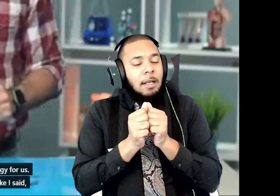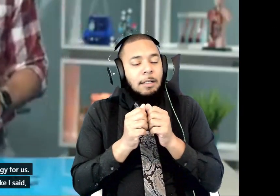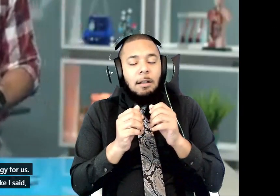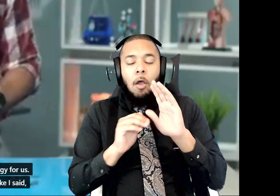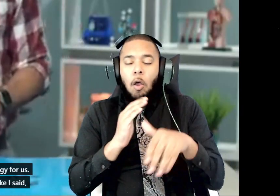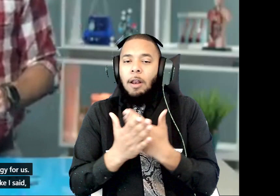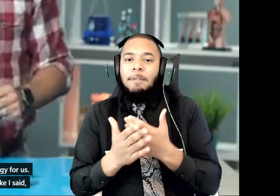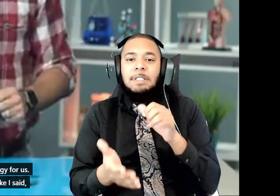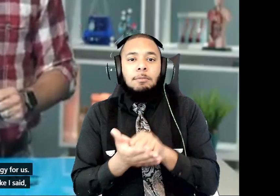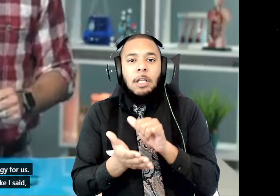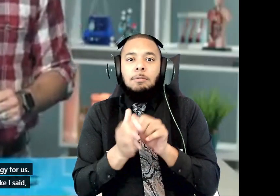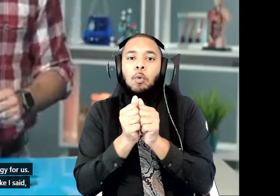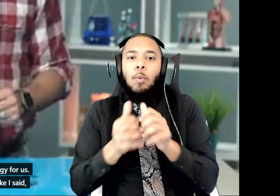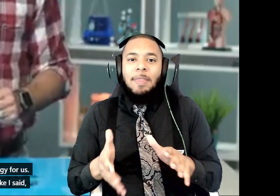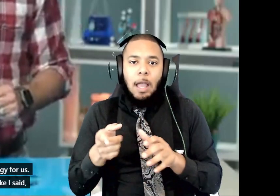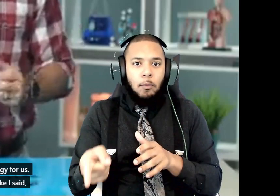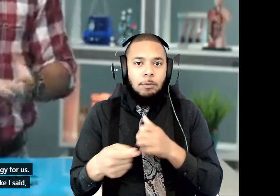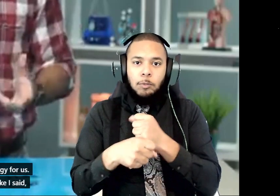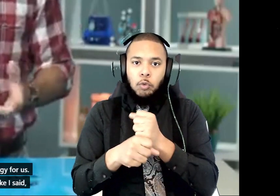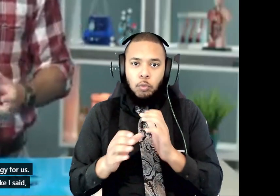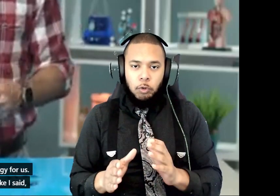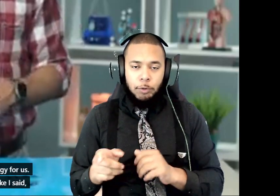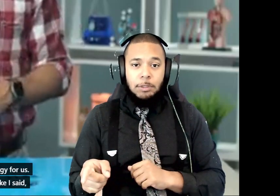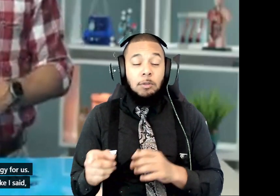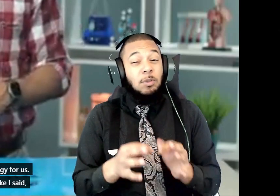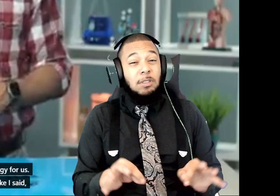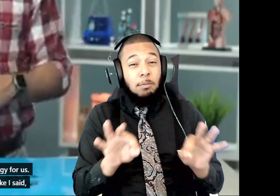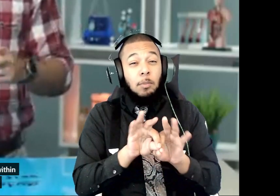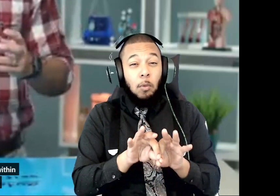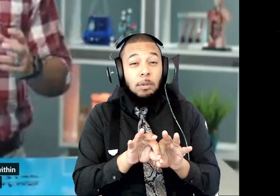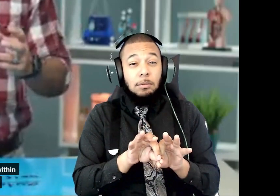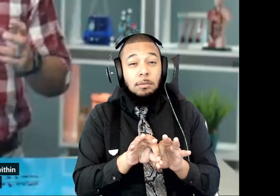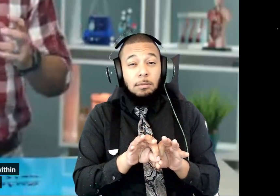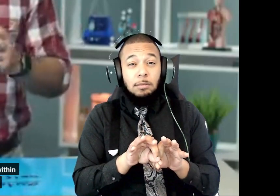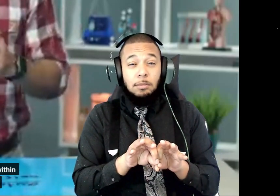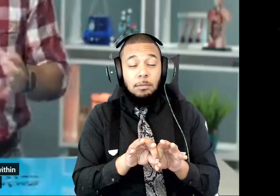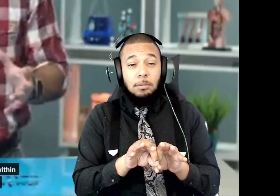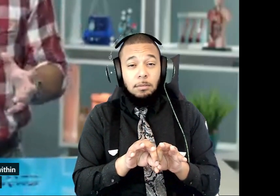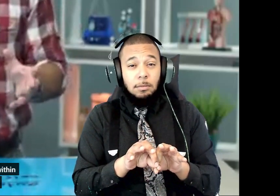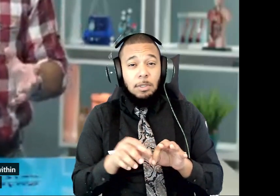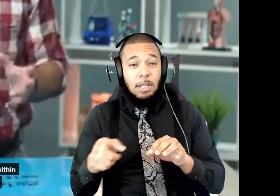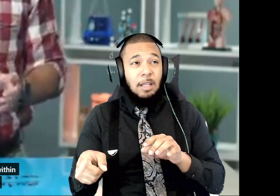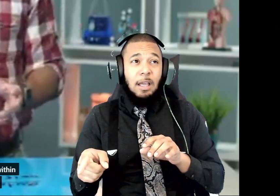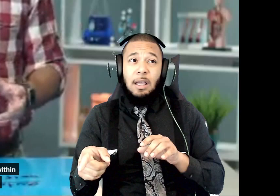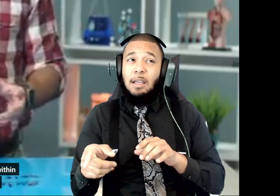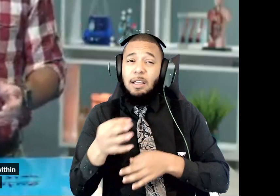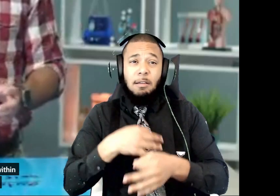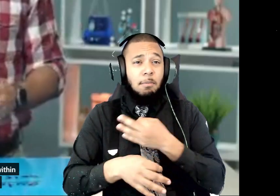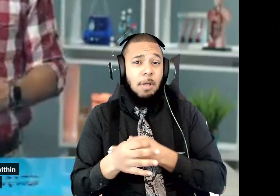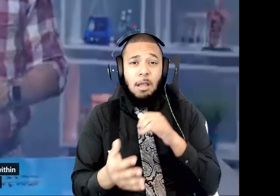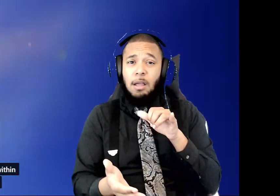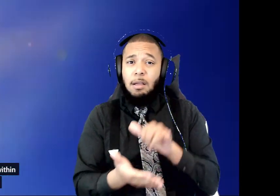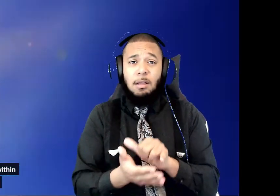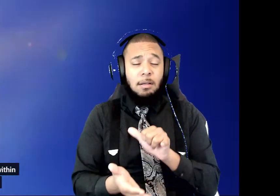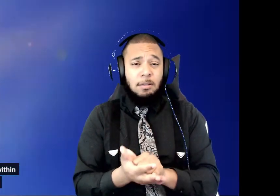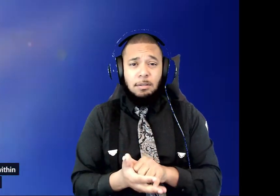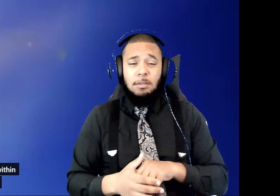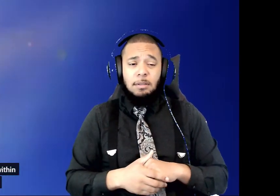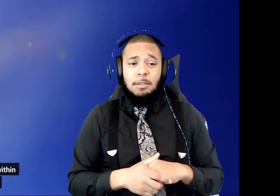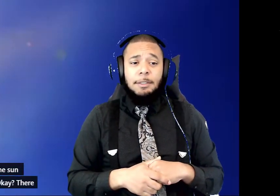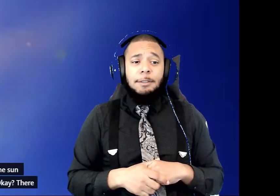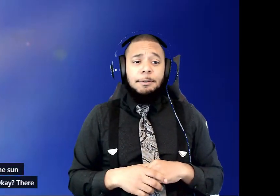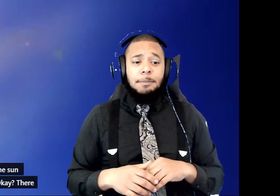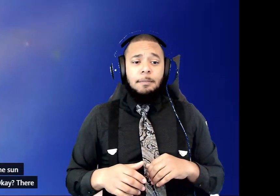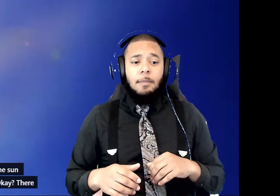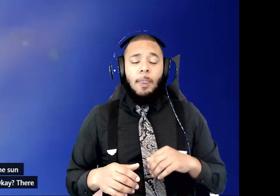is converting the energy for us. So it's really important. Like I said, they're irreplaceable within an ecosystem.